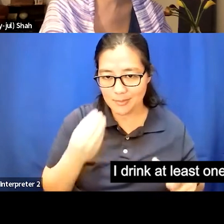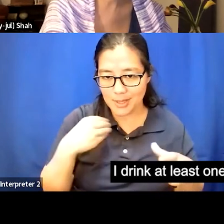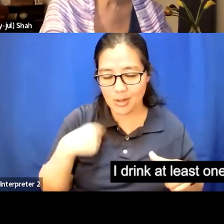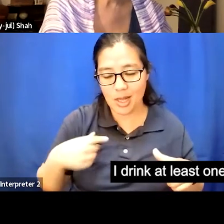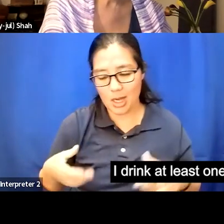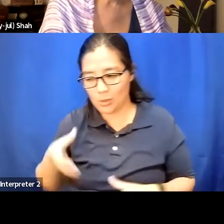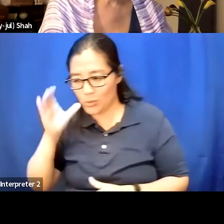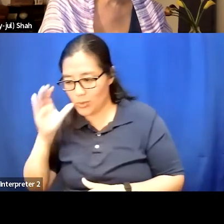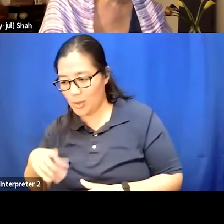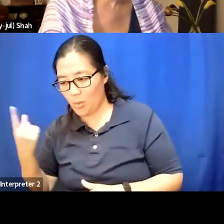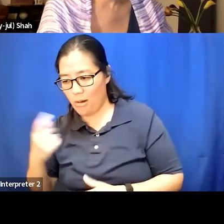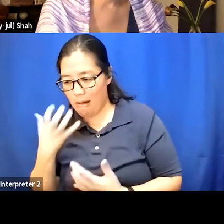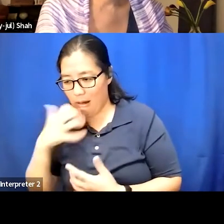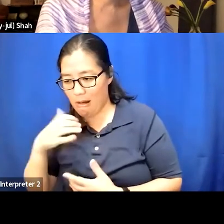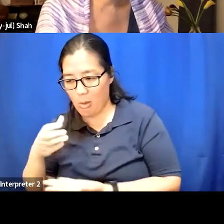water.